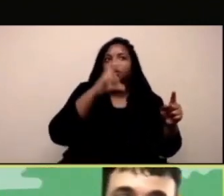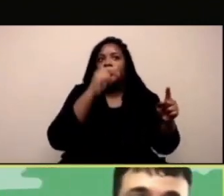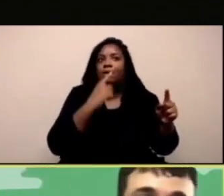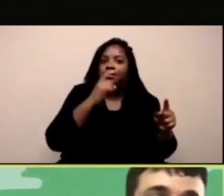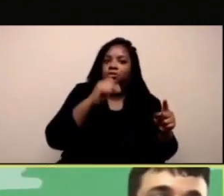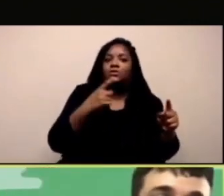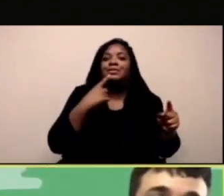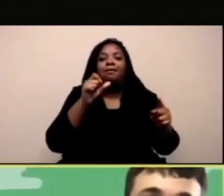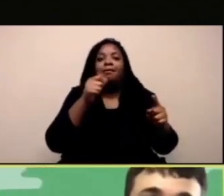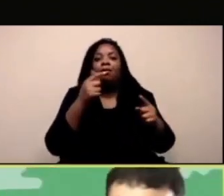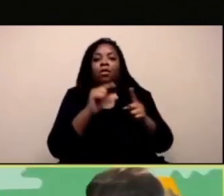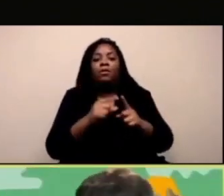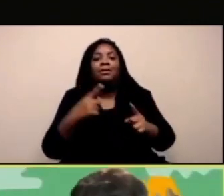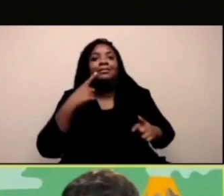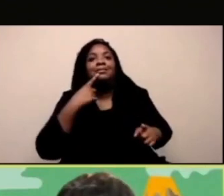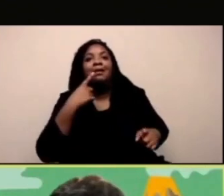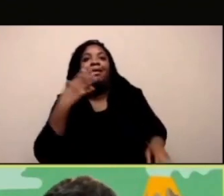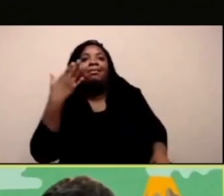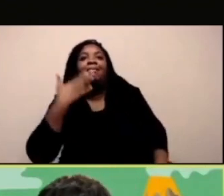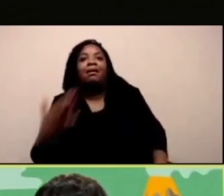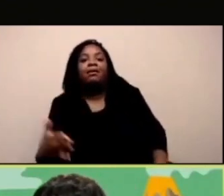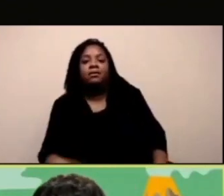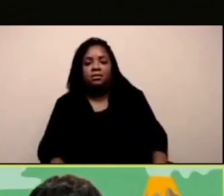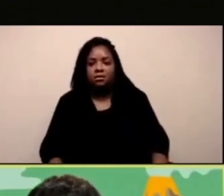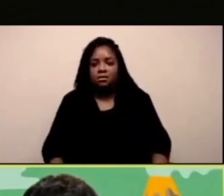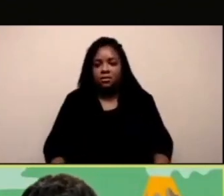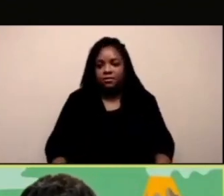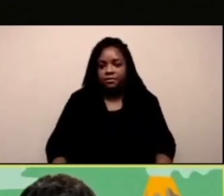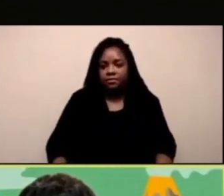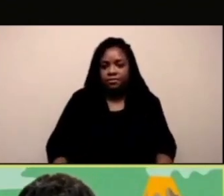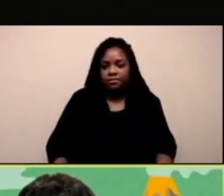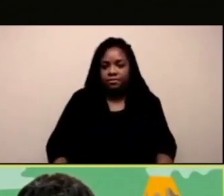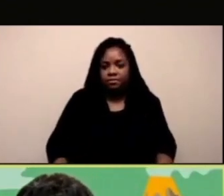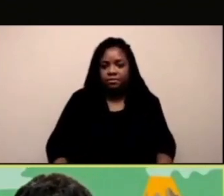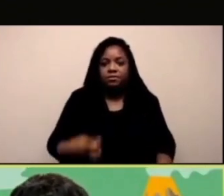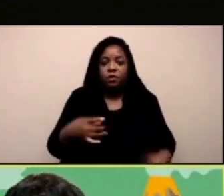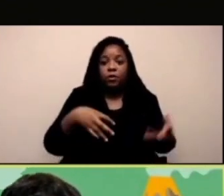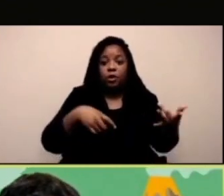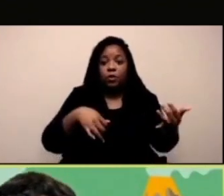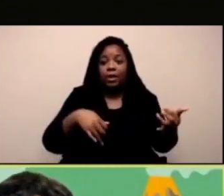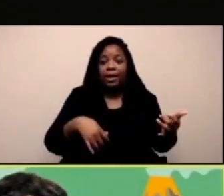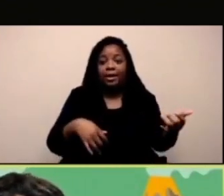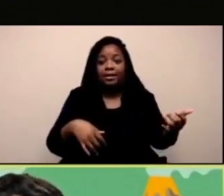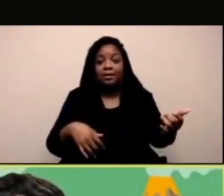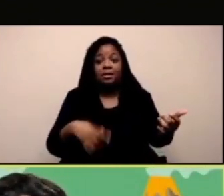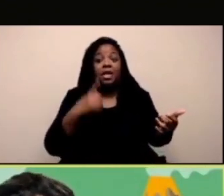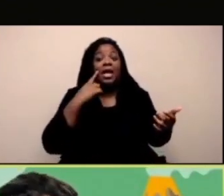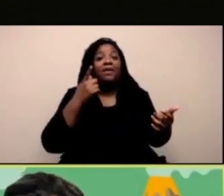other words, Thanks. or these little ukuleles